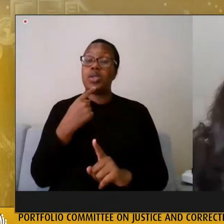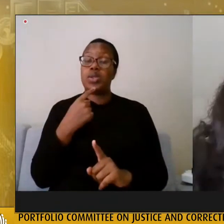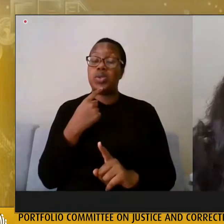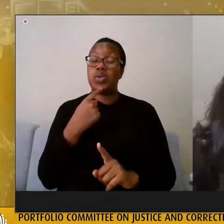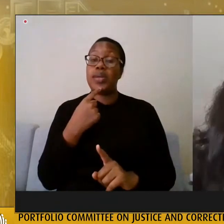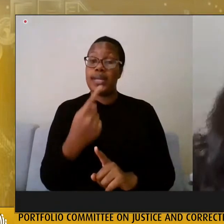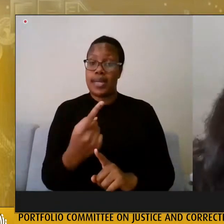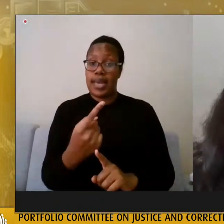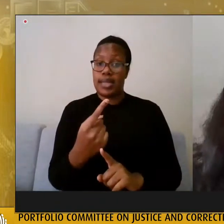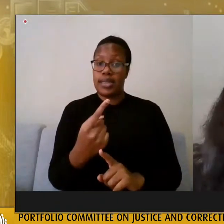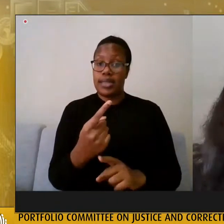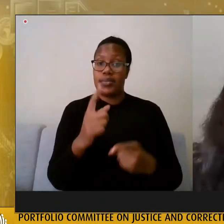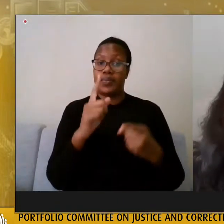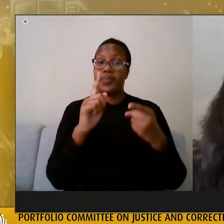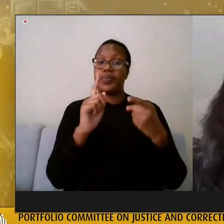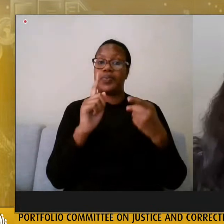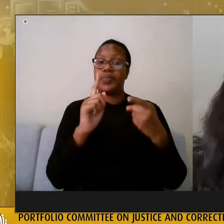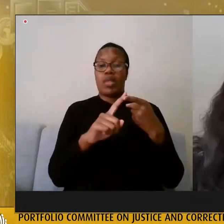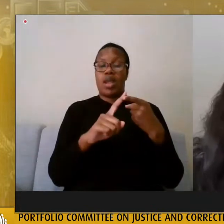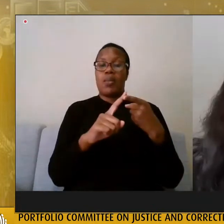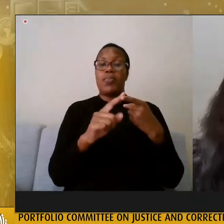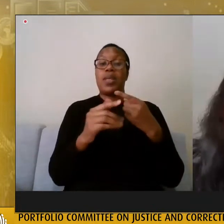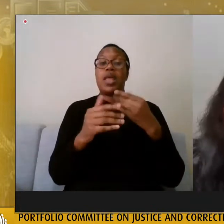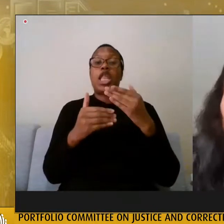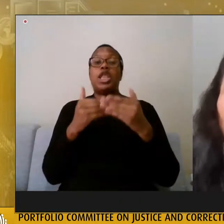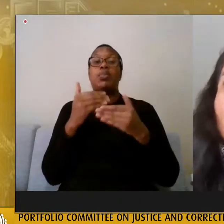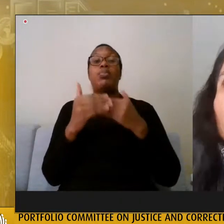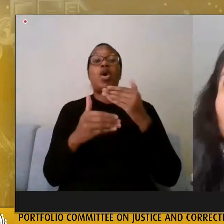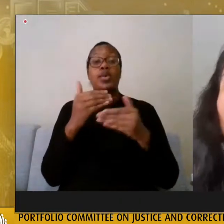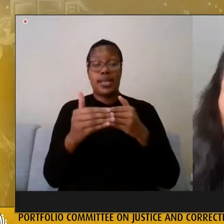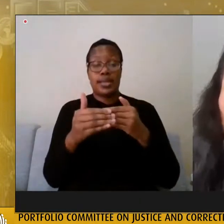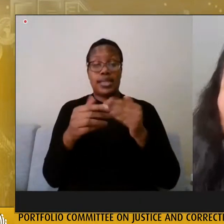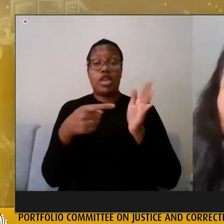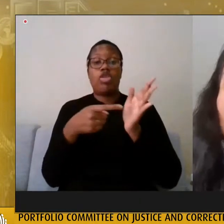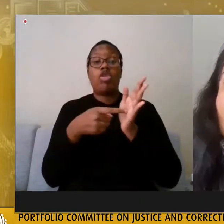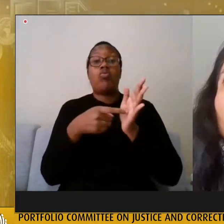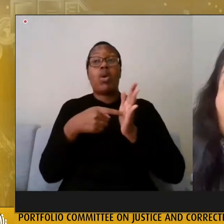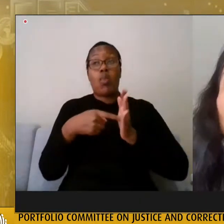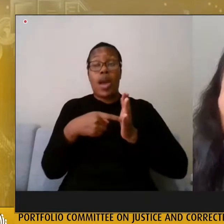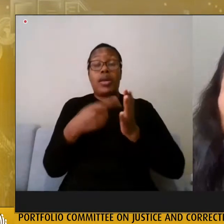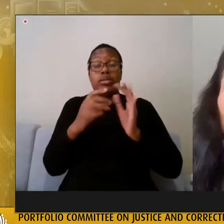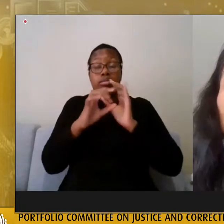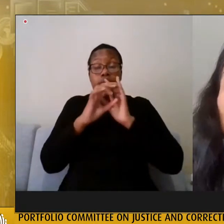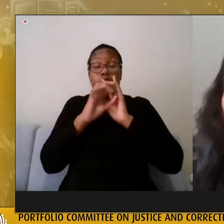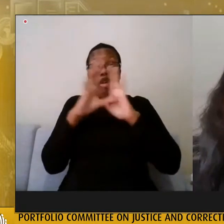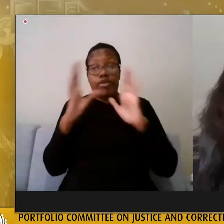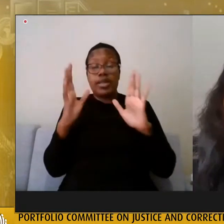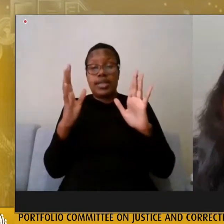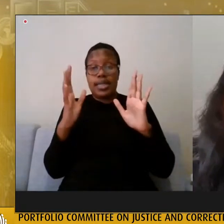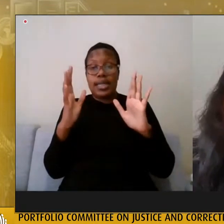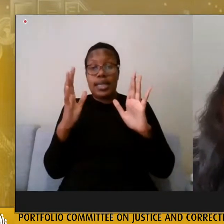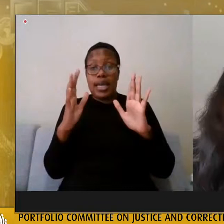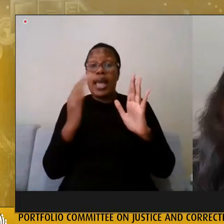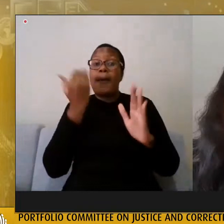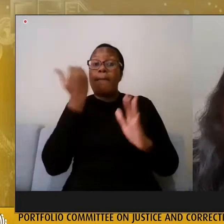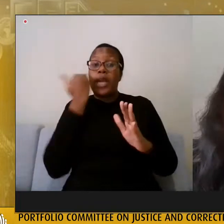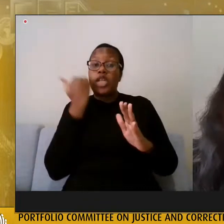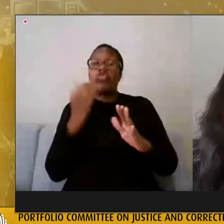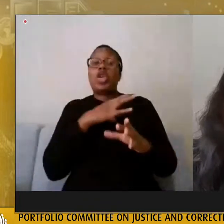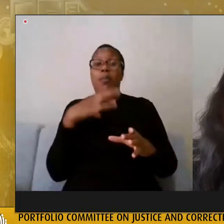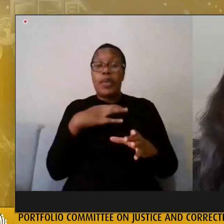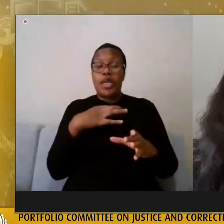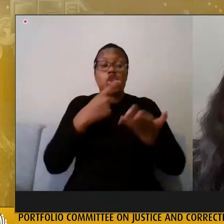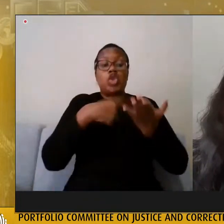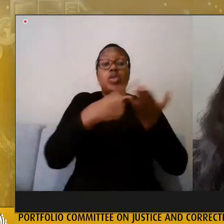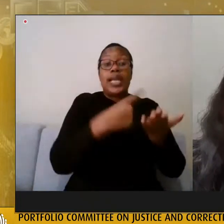process would require obviously the Magistrates Commission to deliberate